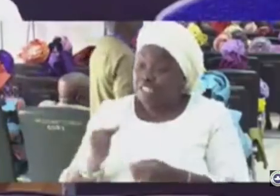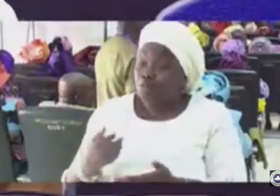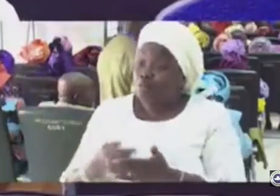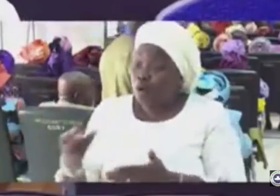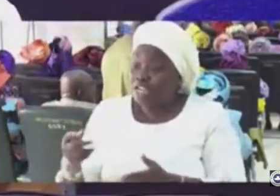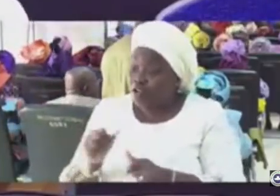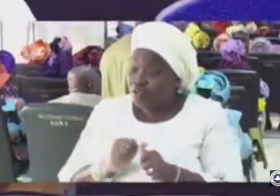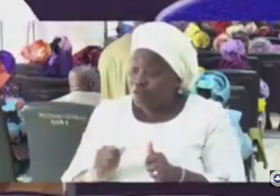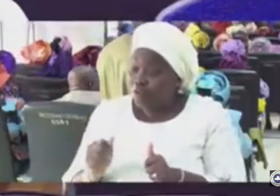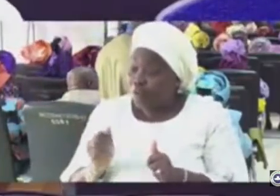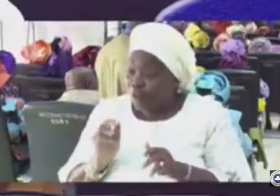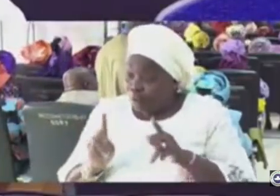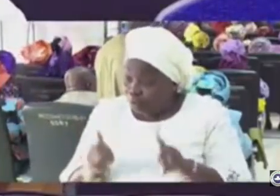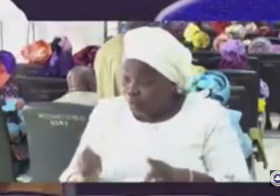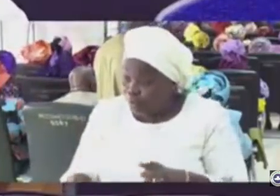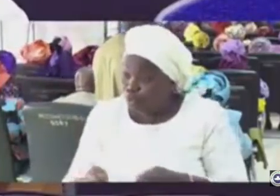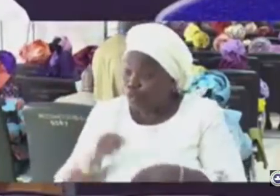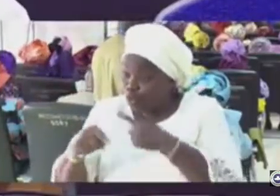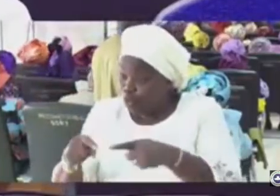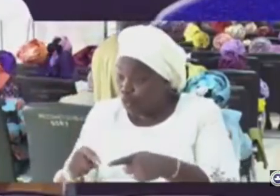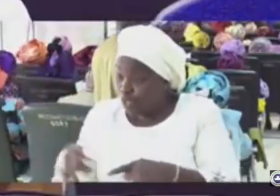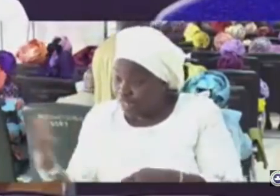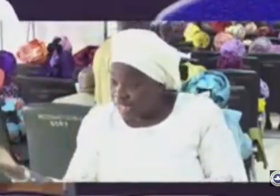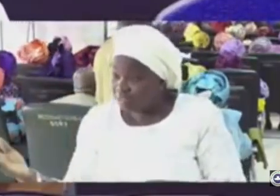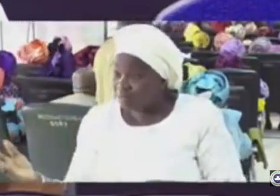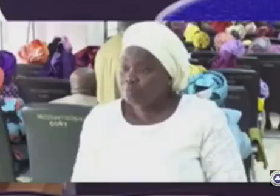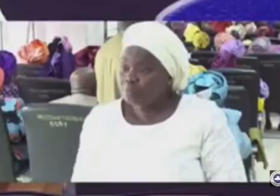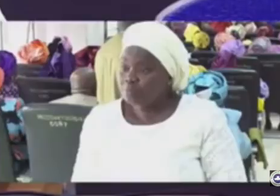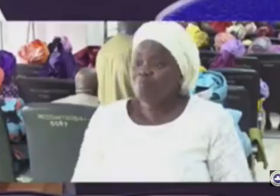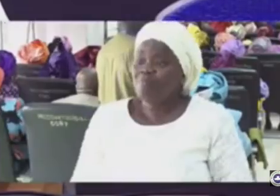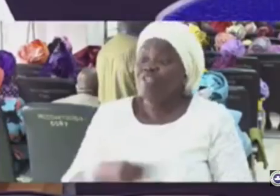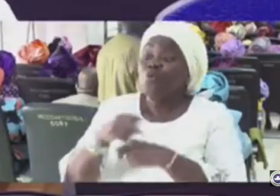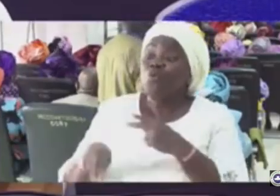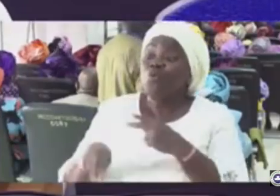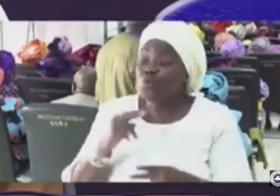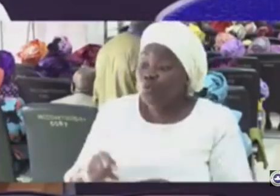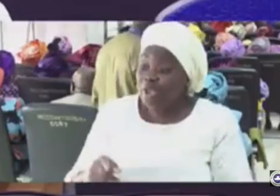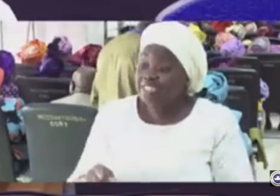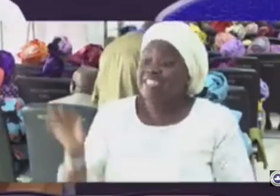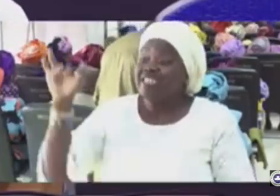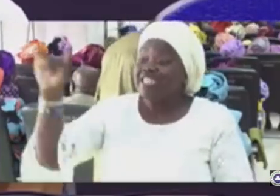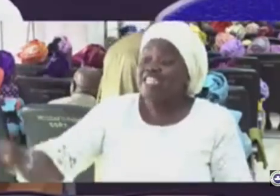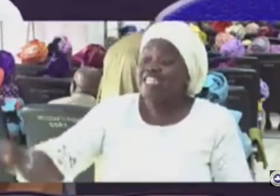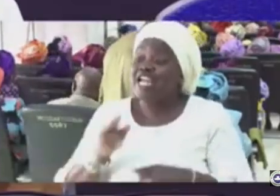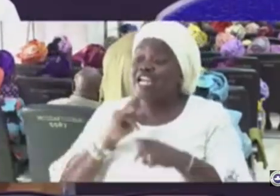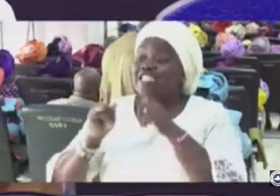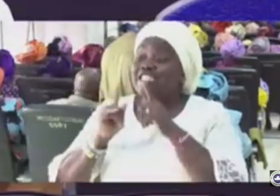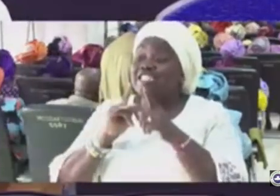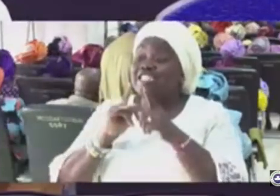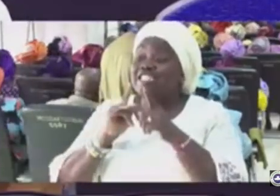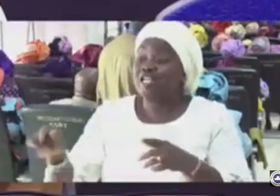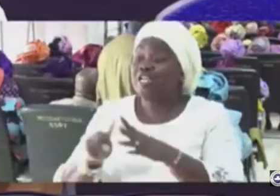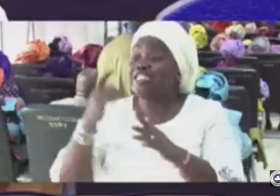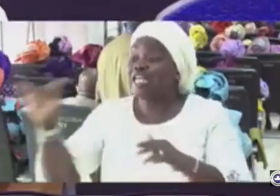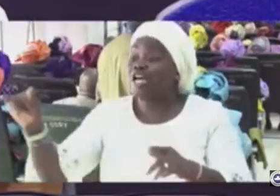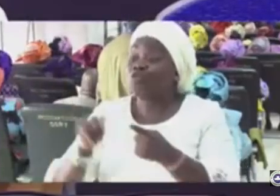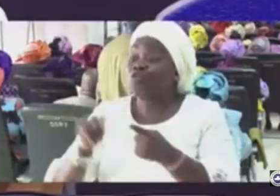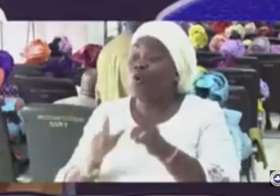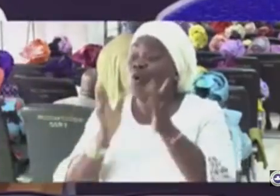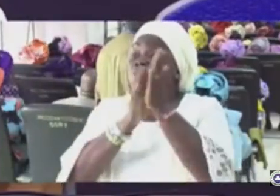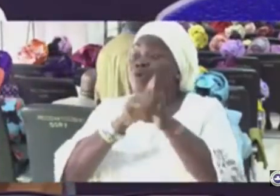call you emergency contractor. He calls you managing director. Before you know it, you take